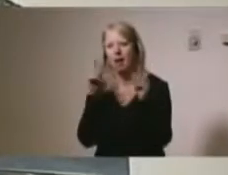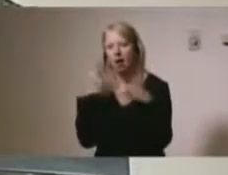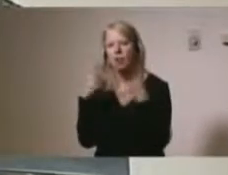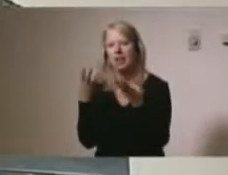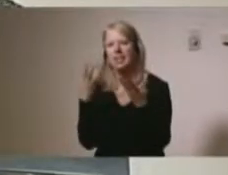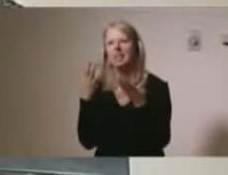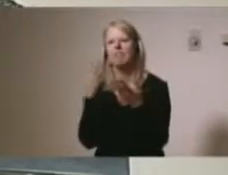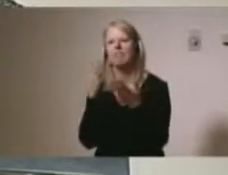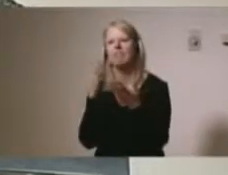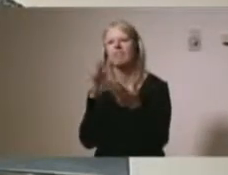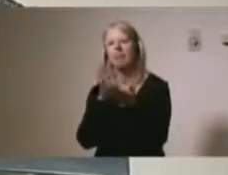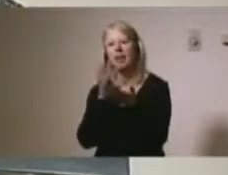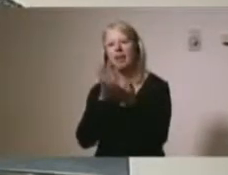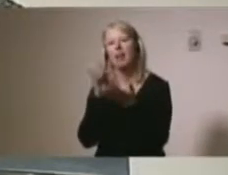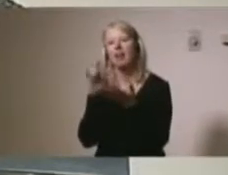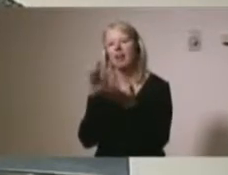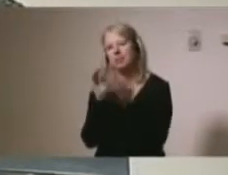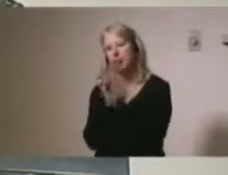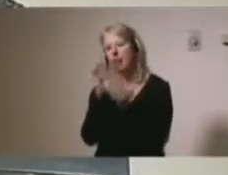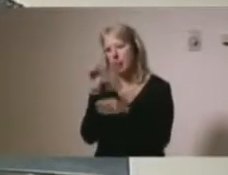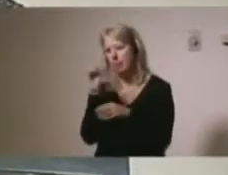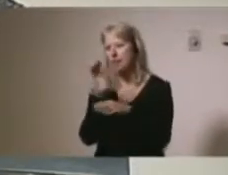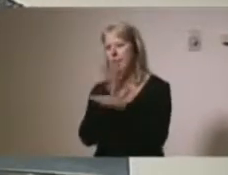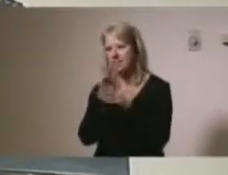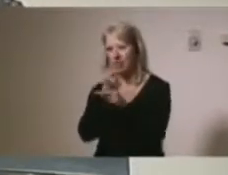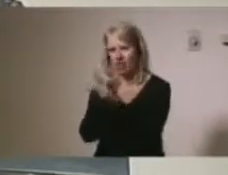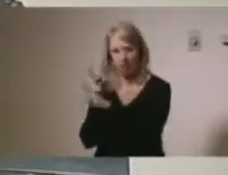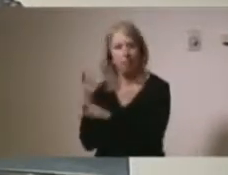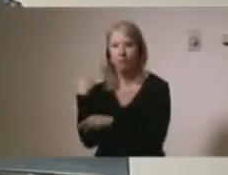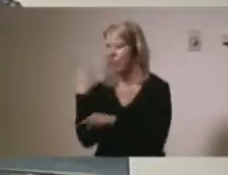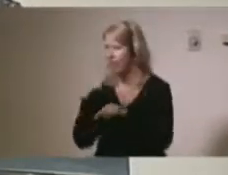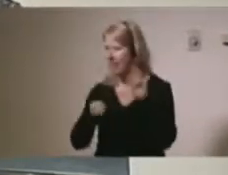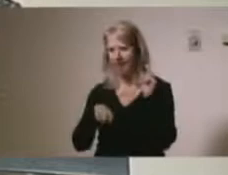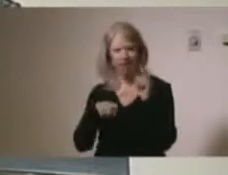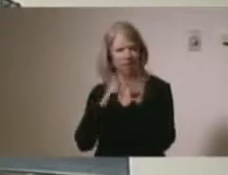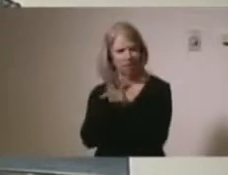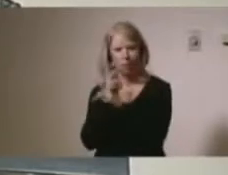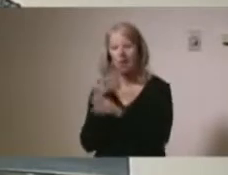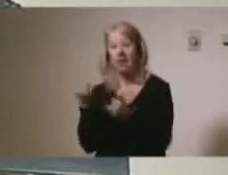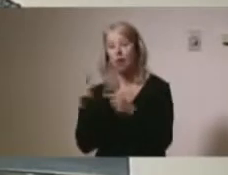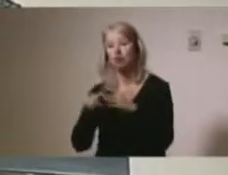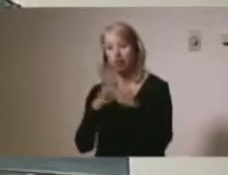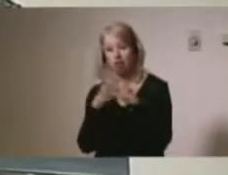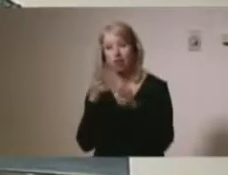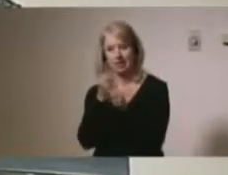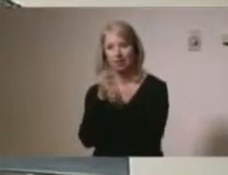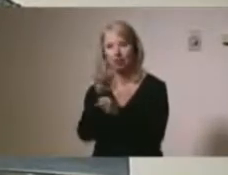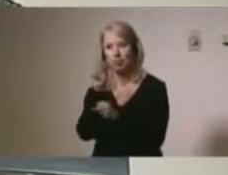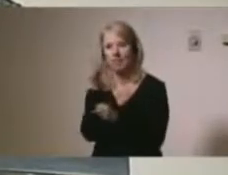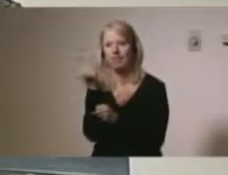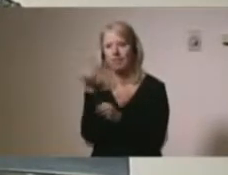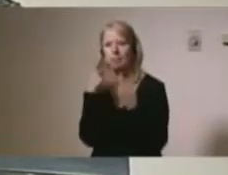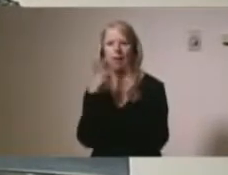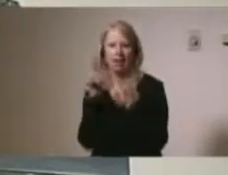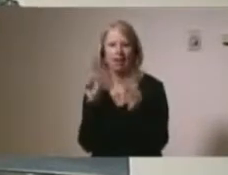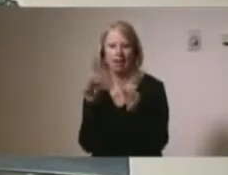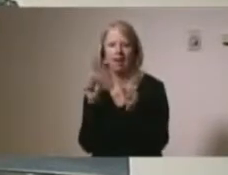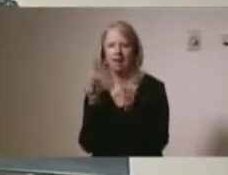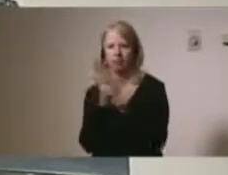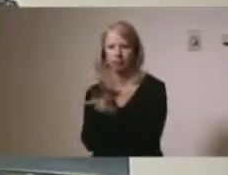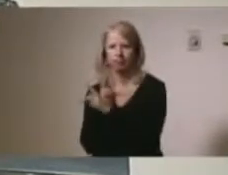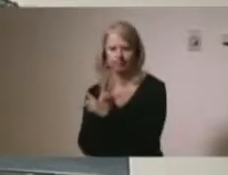accounts, and in the past we couldn't offer them loans, but starting 2014 we'll be able